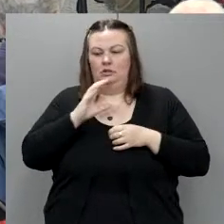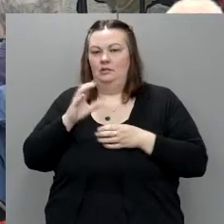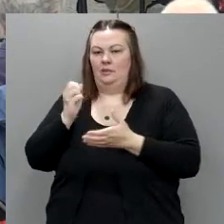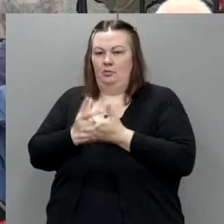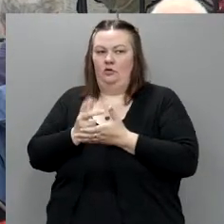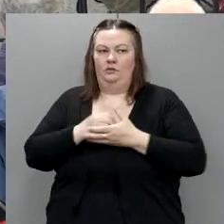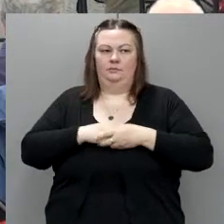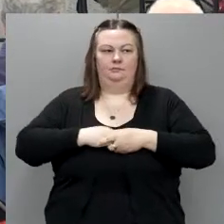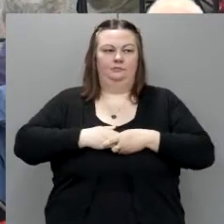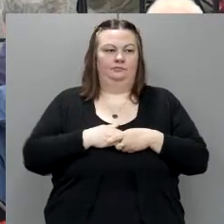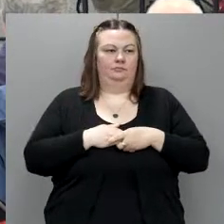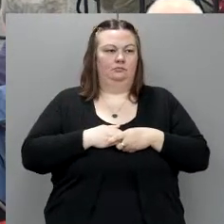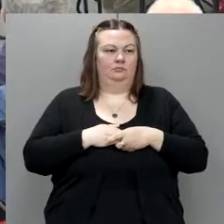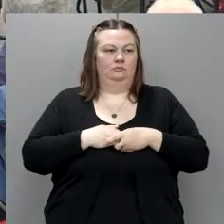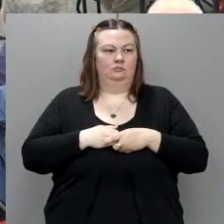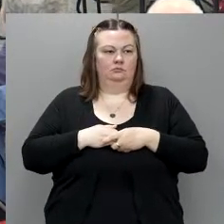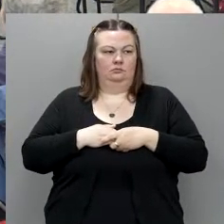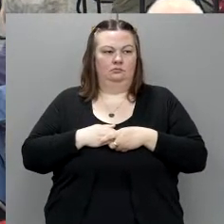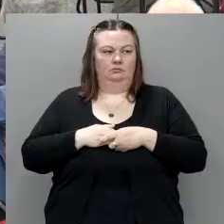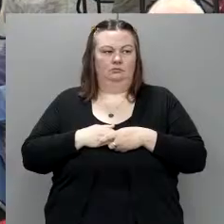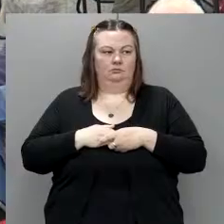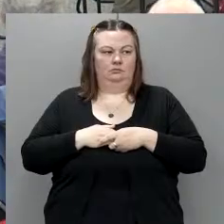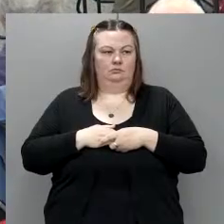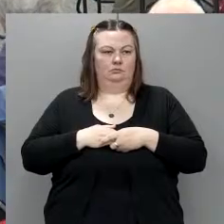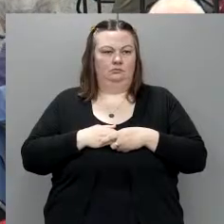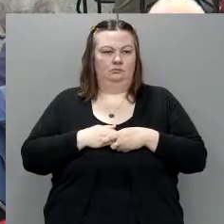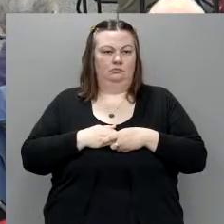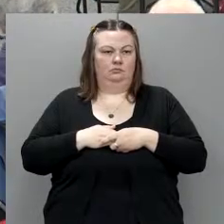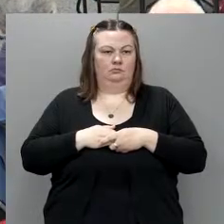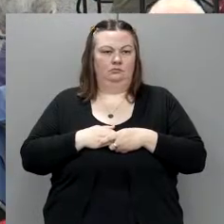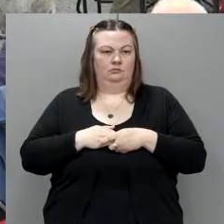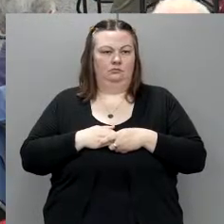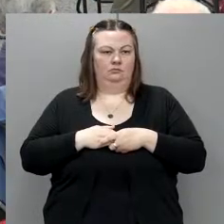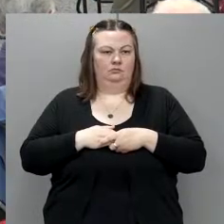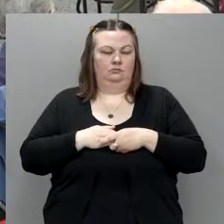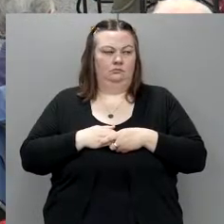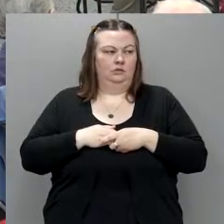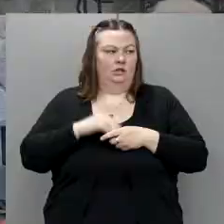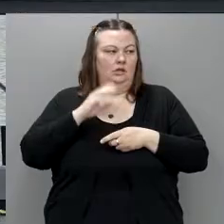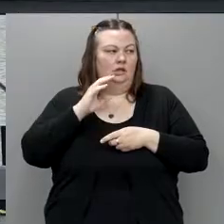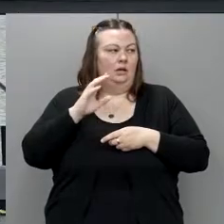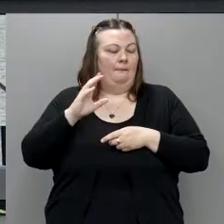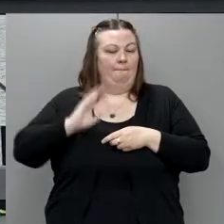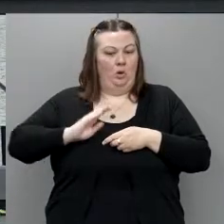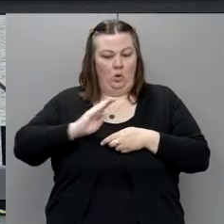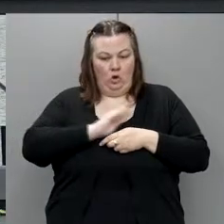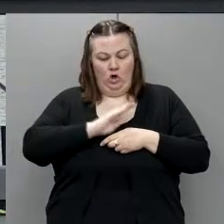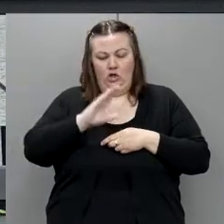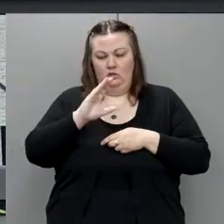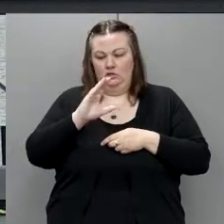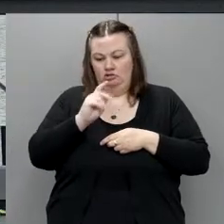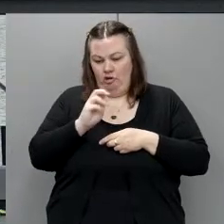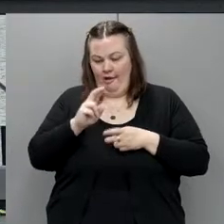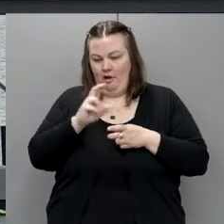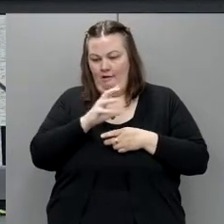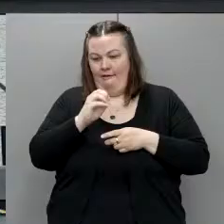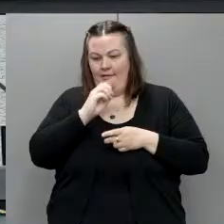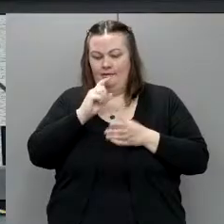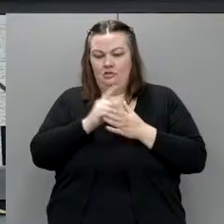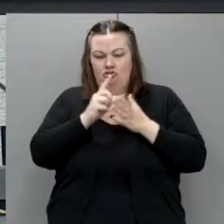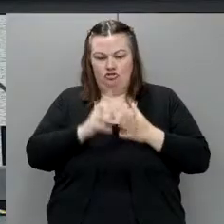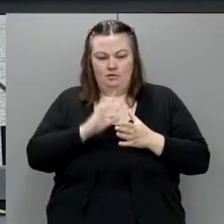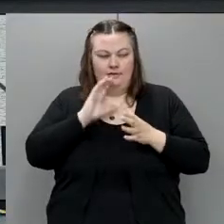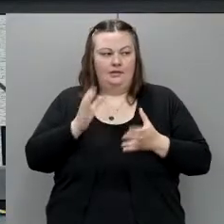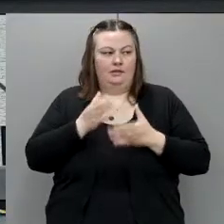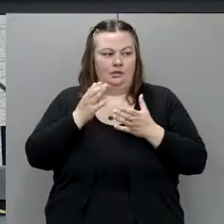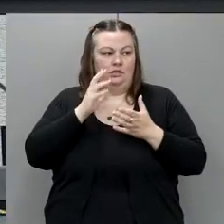approved. Mr. Chair, Yes. I move that the board chair and Attorney Carrie DeWitt tender